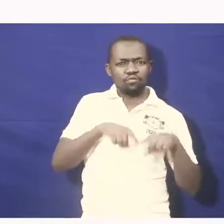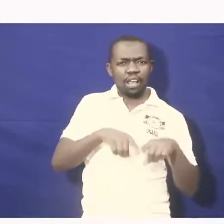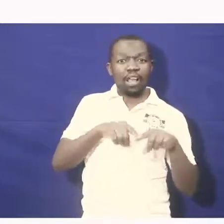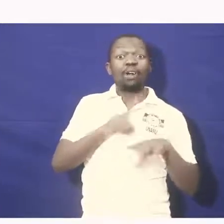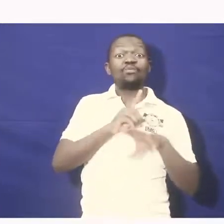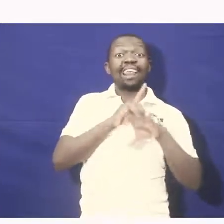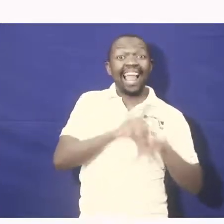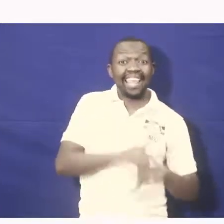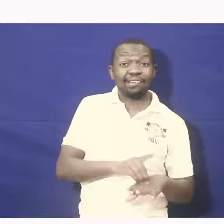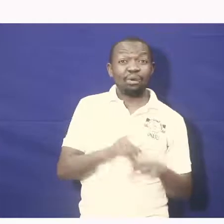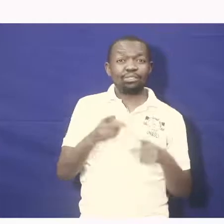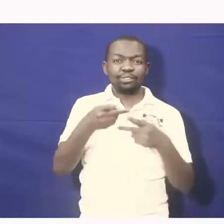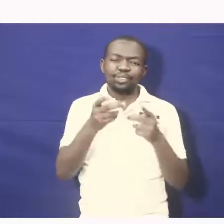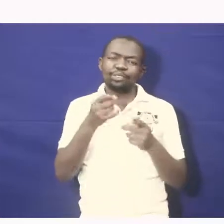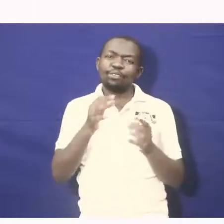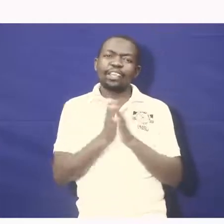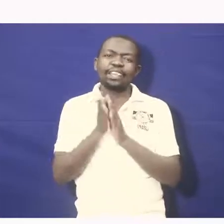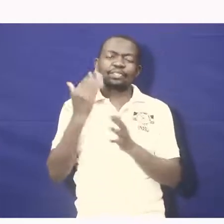the three?